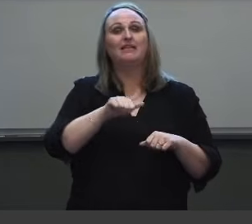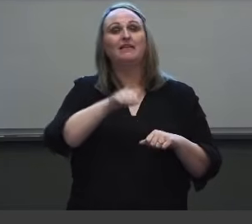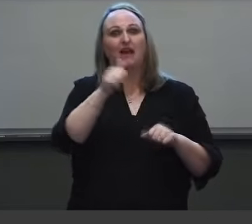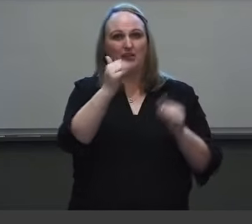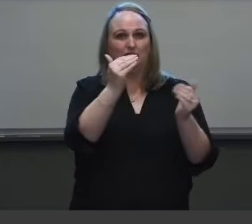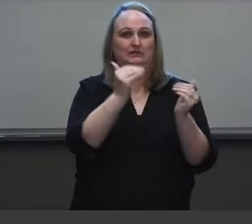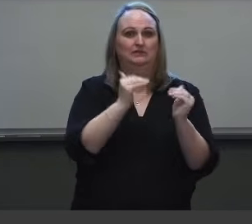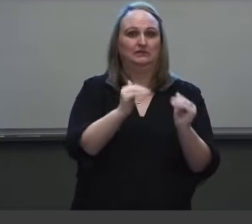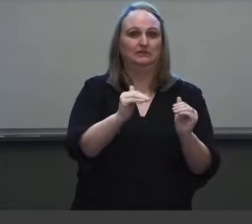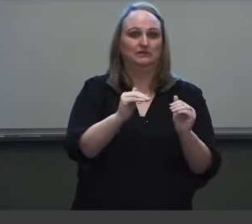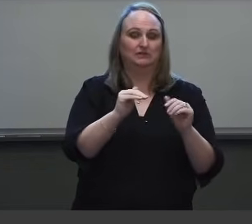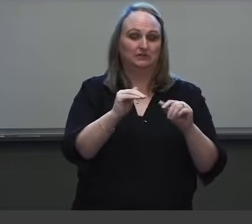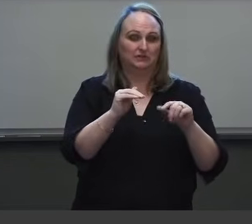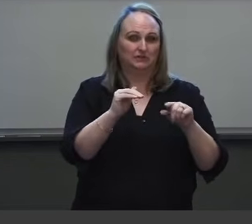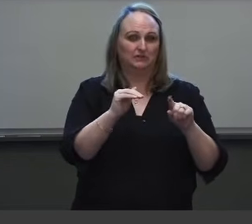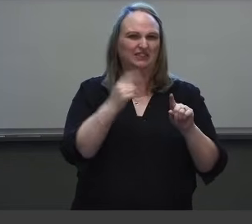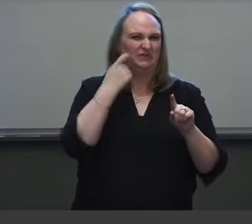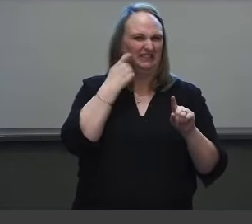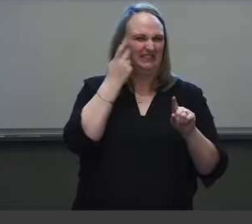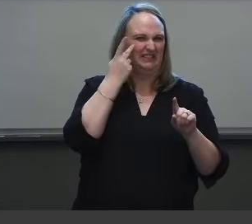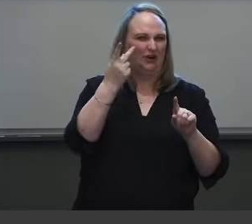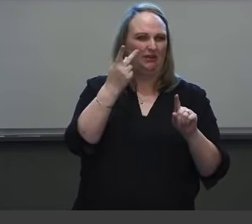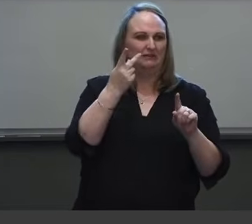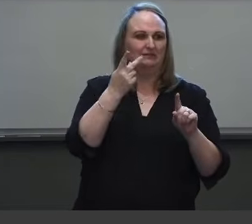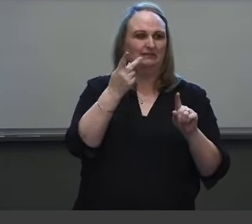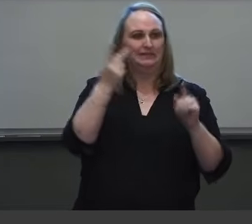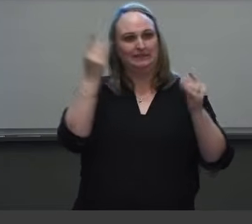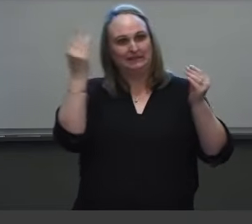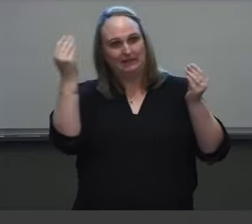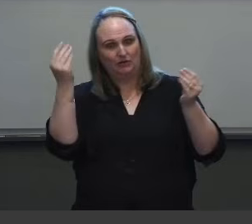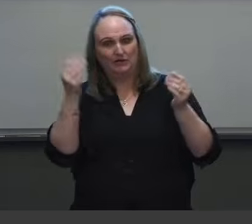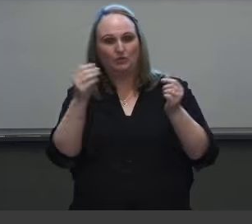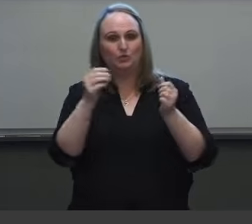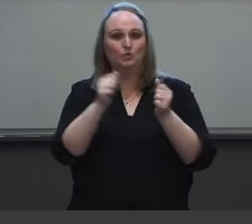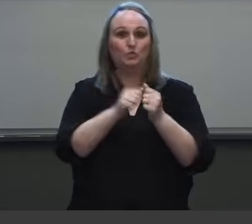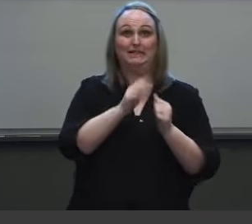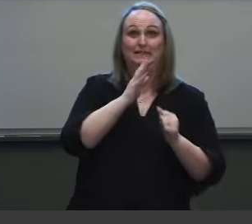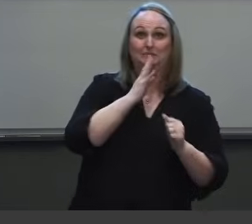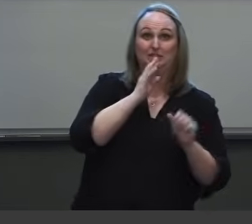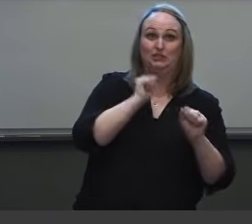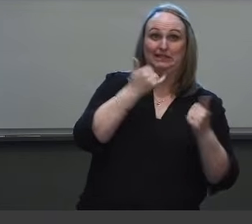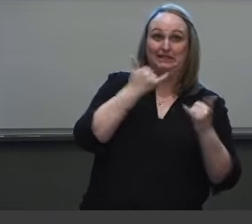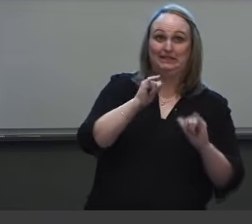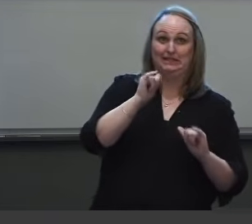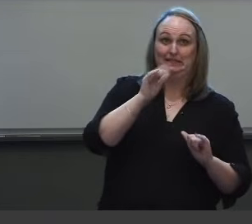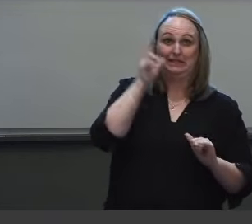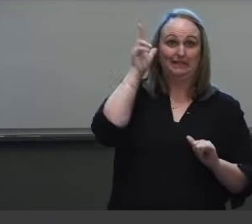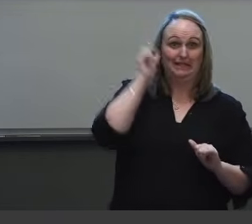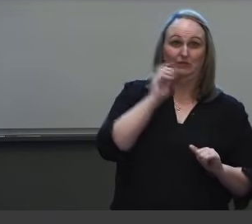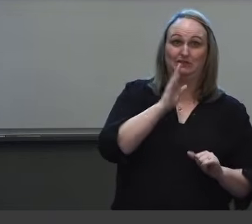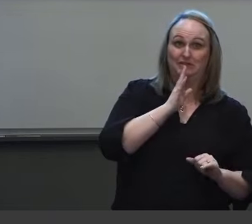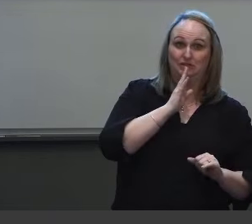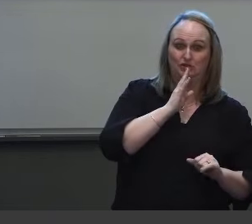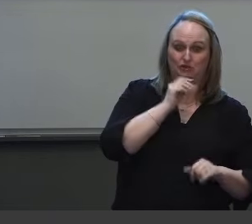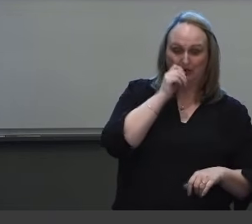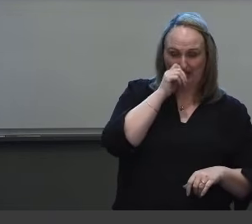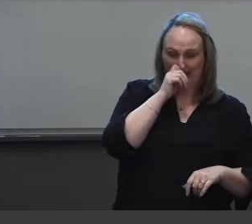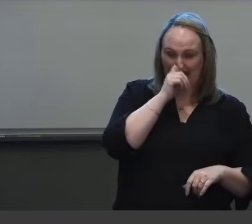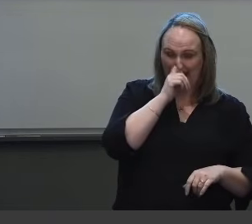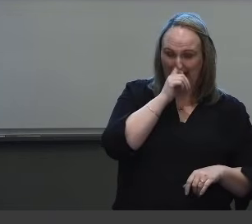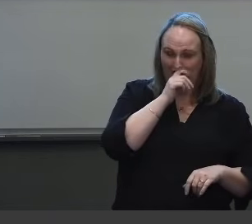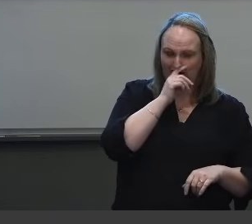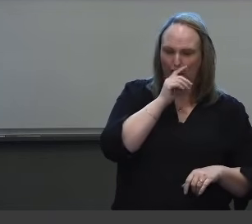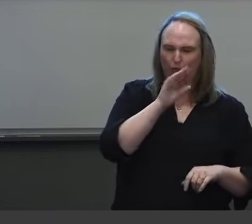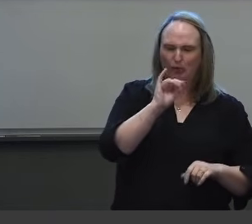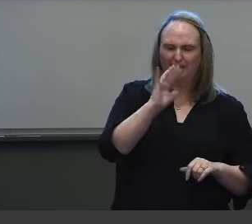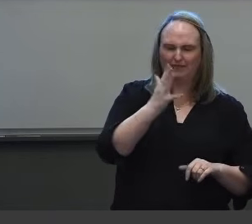happening. And so as you saw in that demo, it was filtering out the siren, but the speech was still there. Sorry, that's